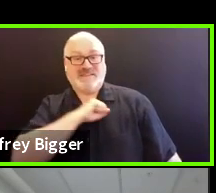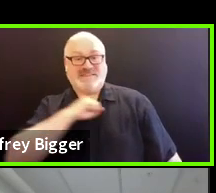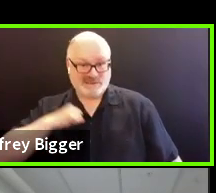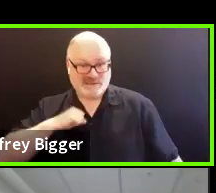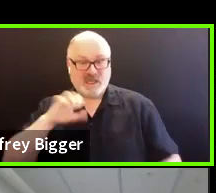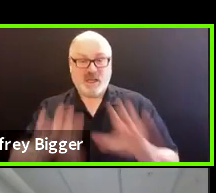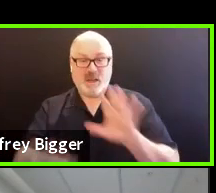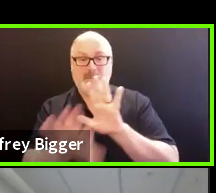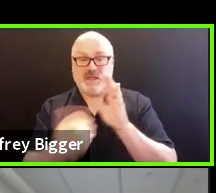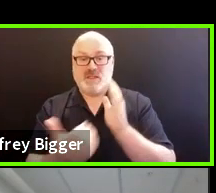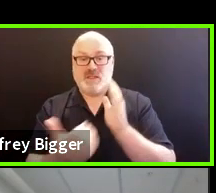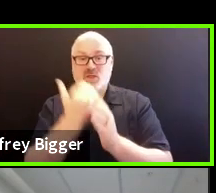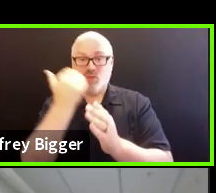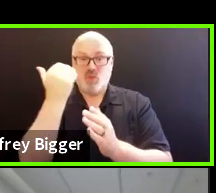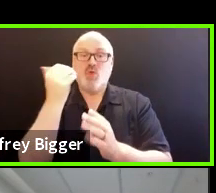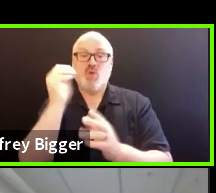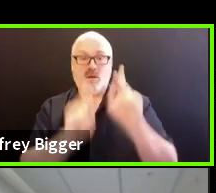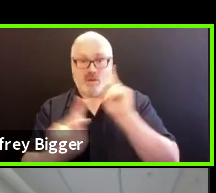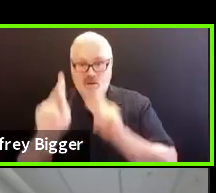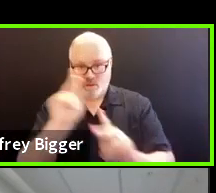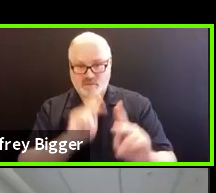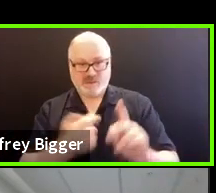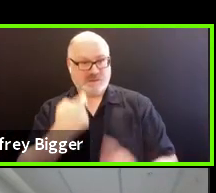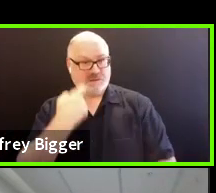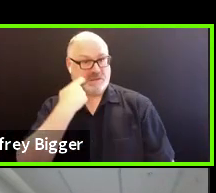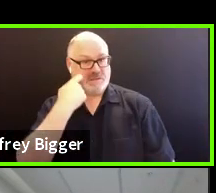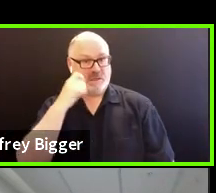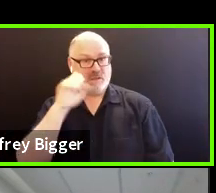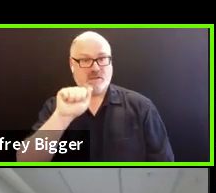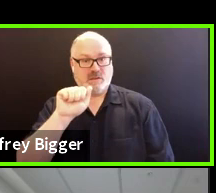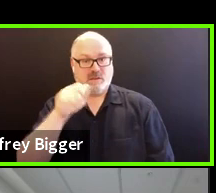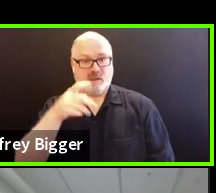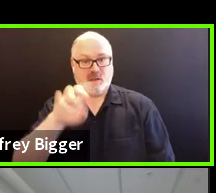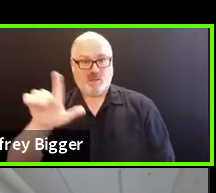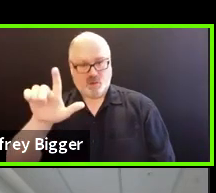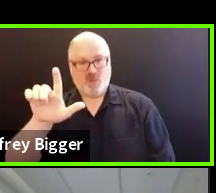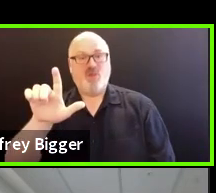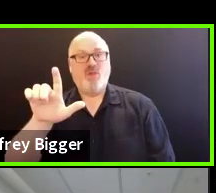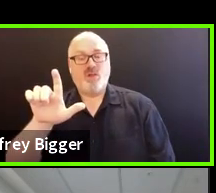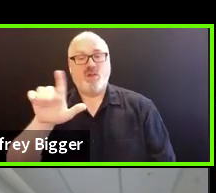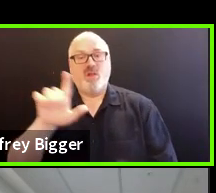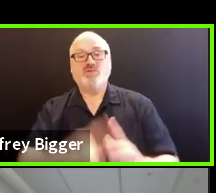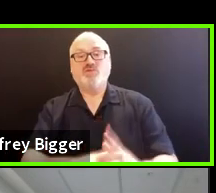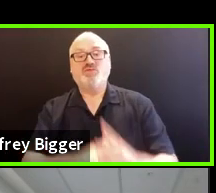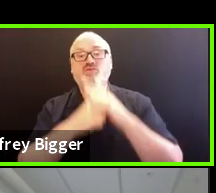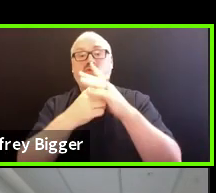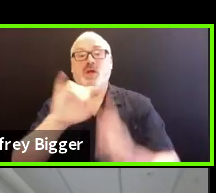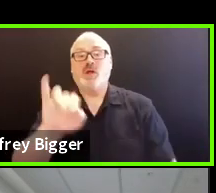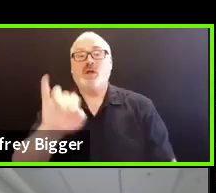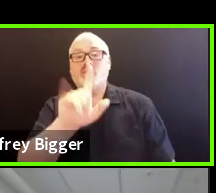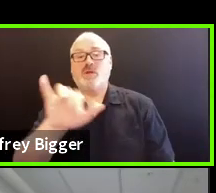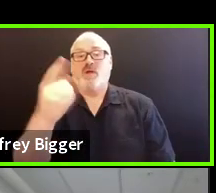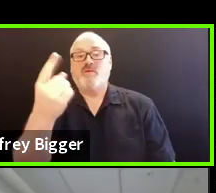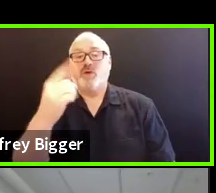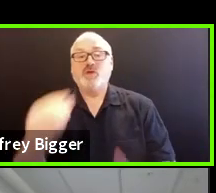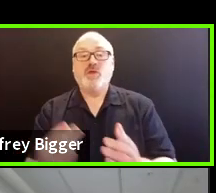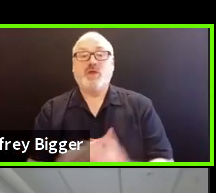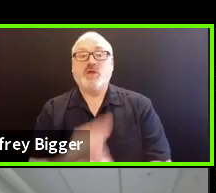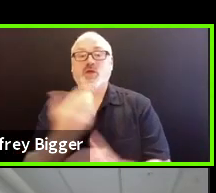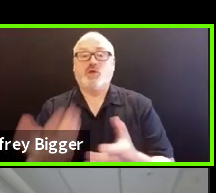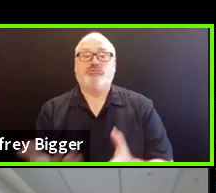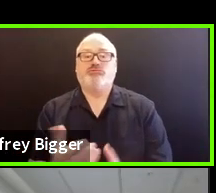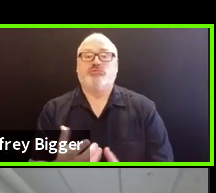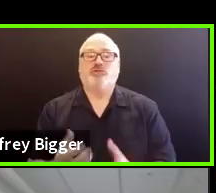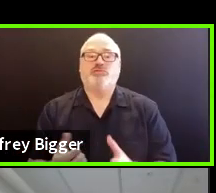new officers in April. And beginning July 1st, the new chair of the Faculty Senate is